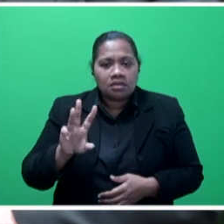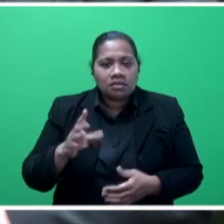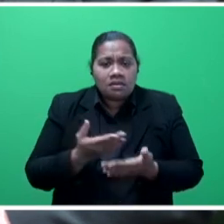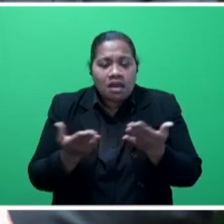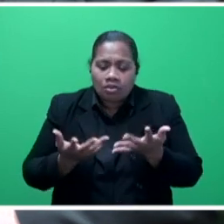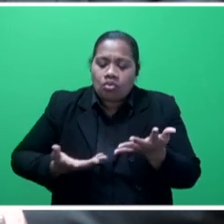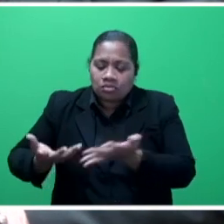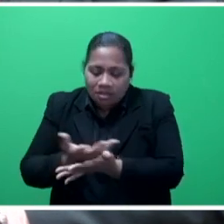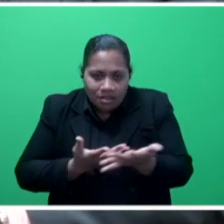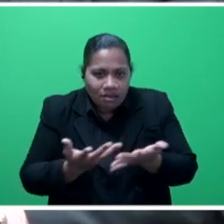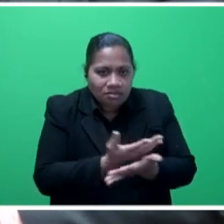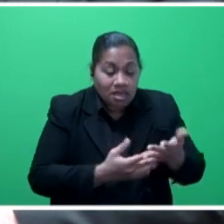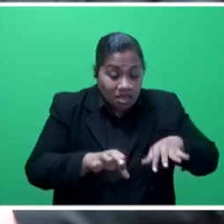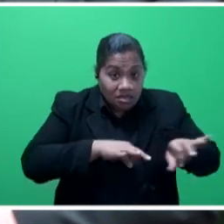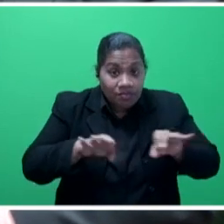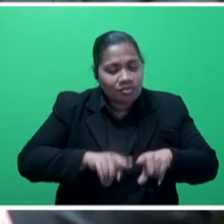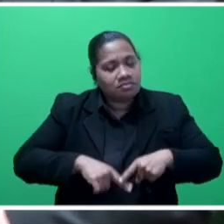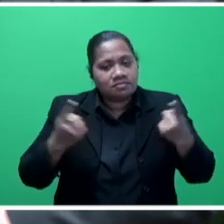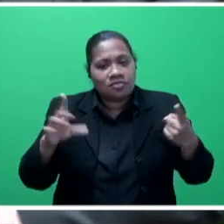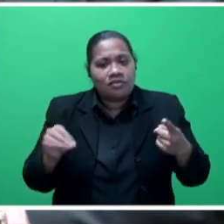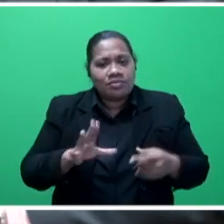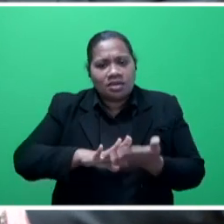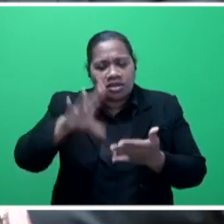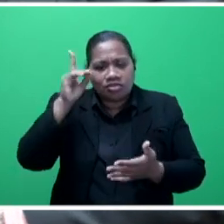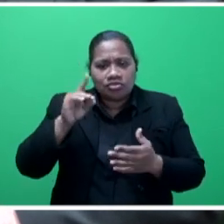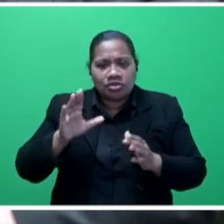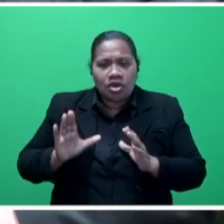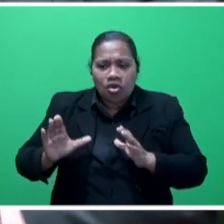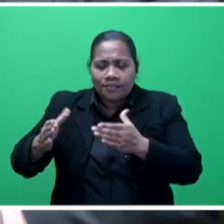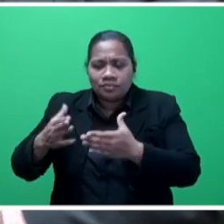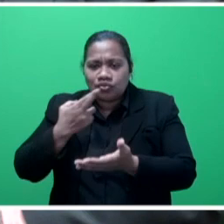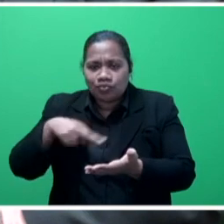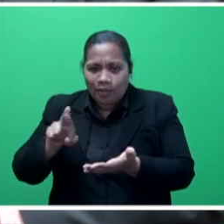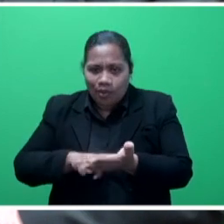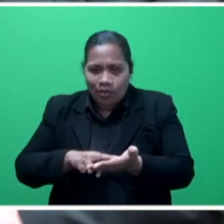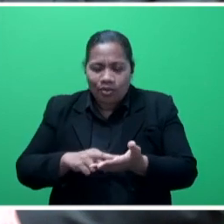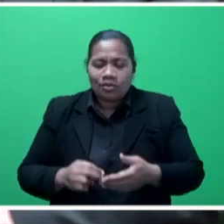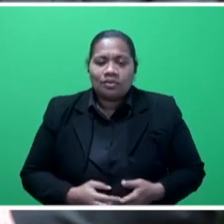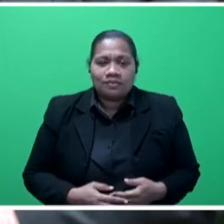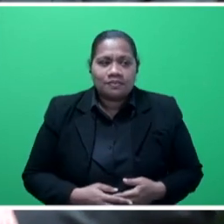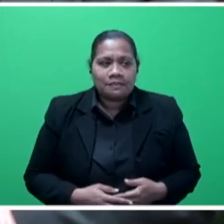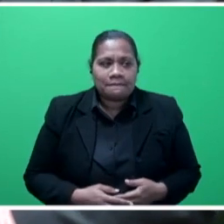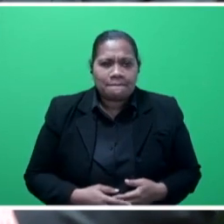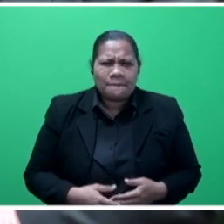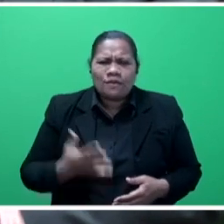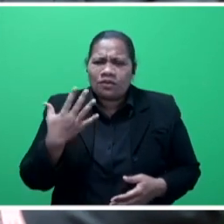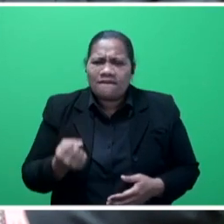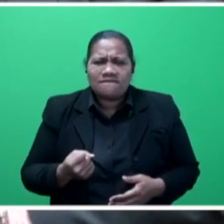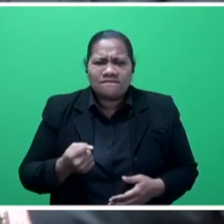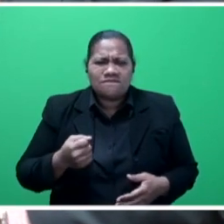plan is going to be different from the Education Commission report, which had hundreds of